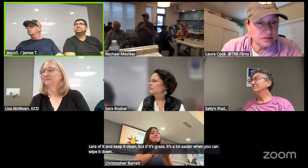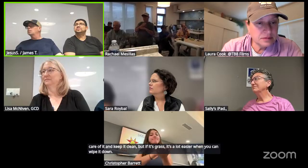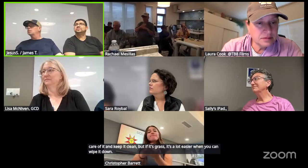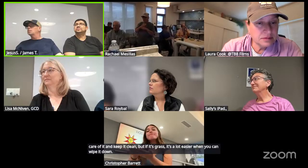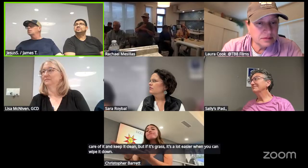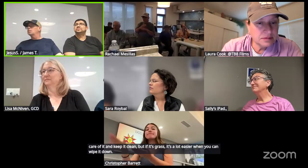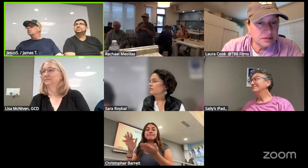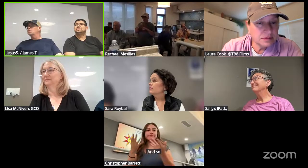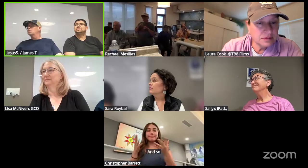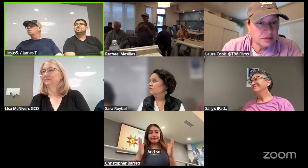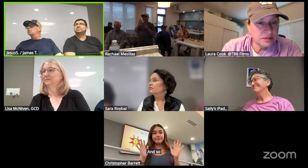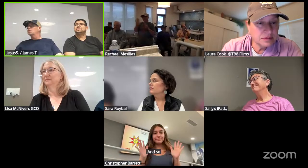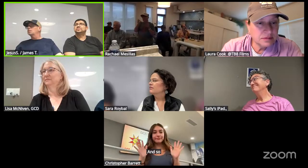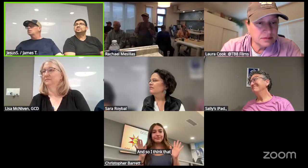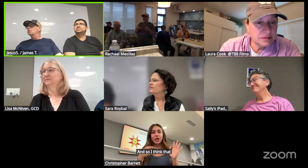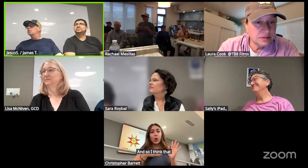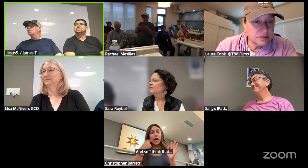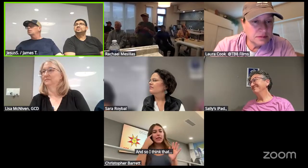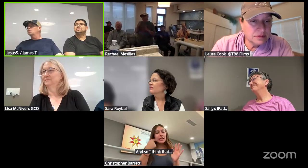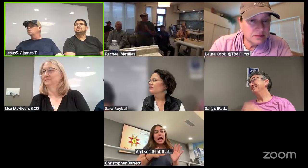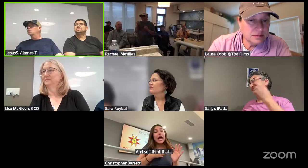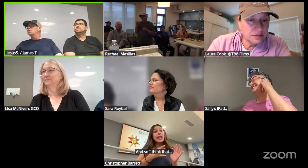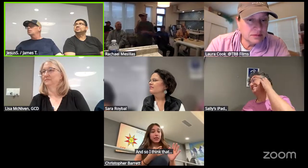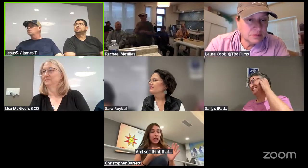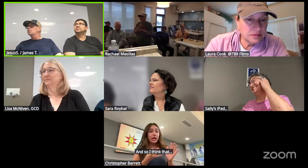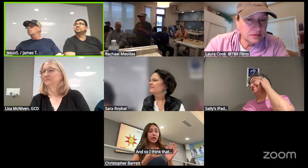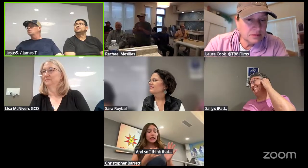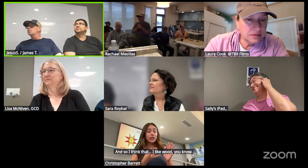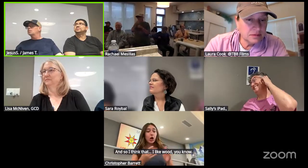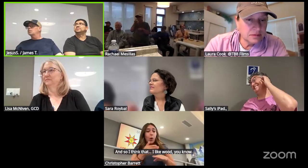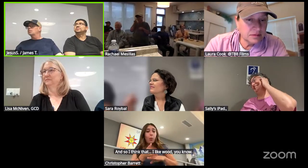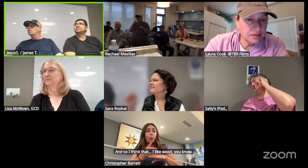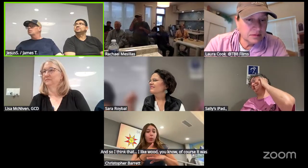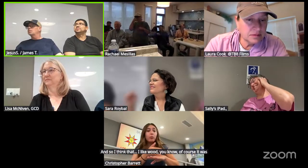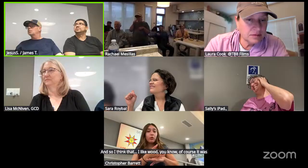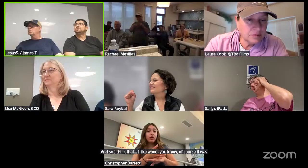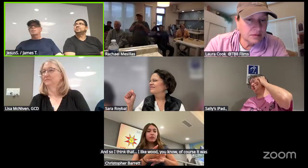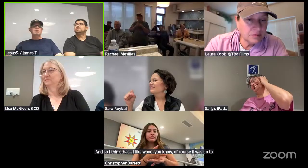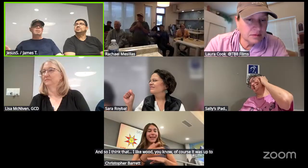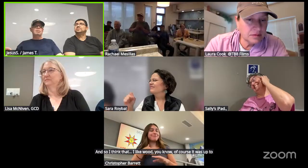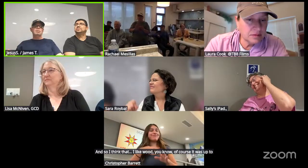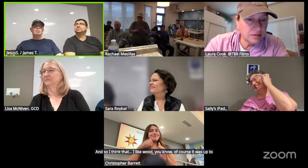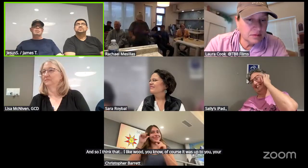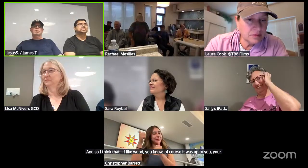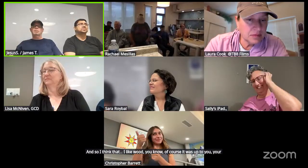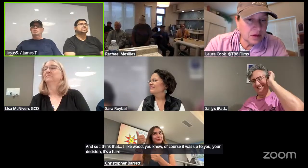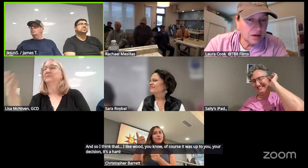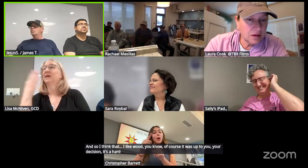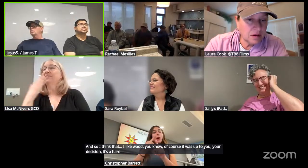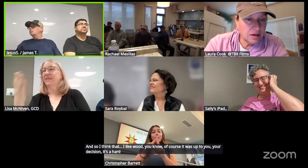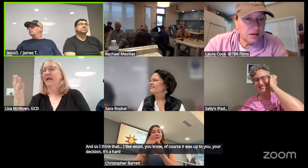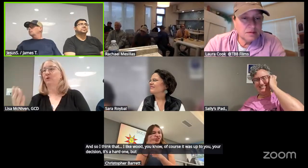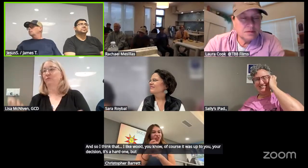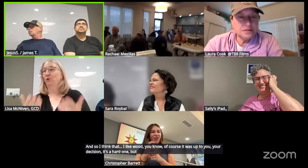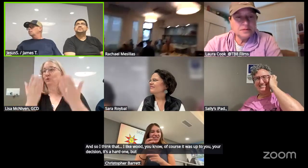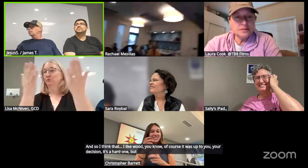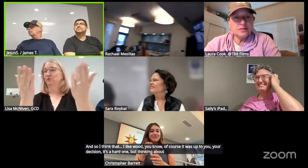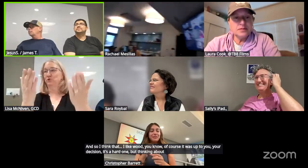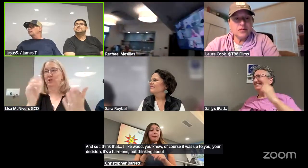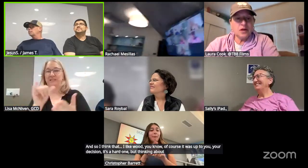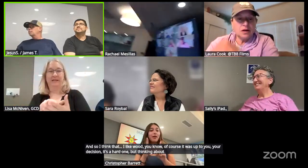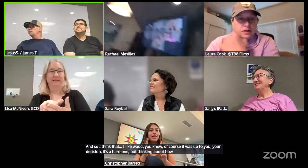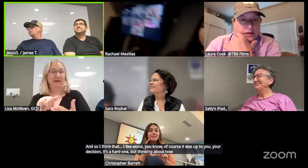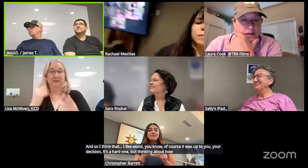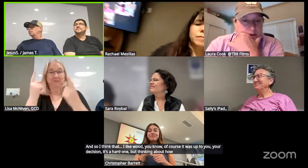And so I think that I like wood, of course, it's up to you, your decision, it's a hard one, but thinking about how to Thank clean you it.